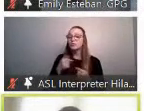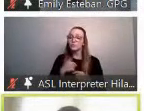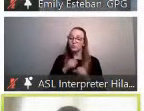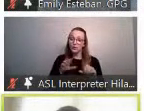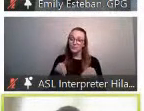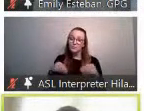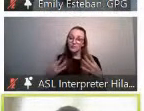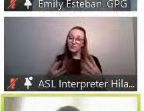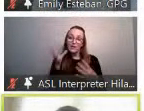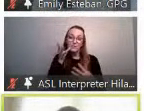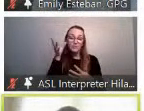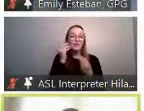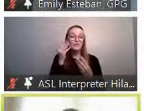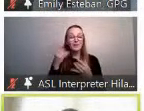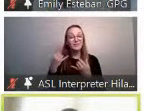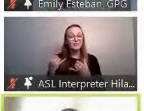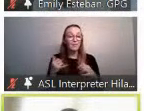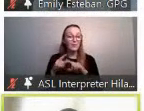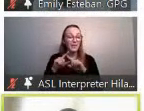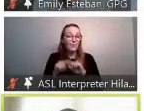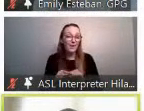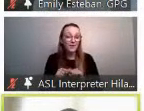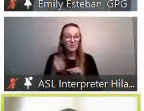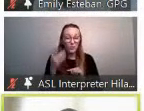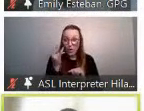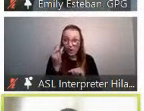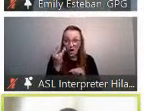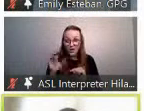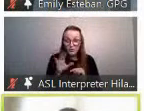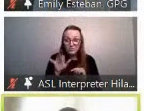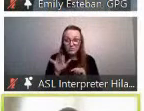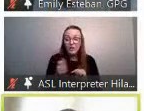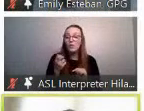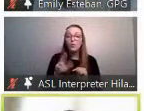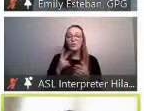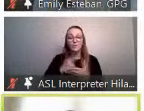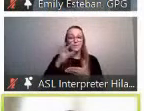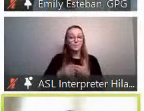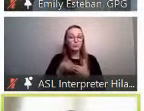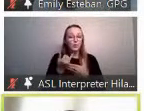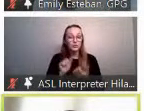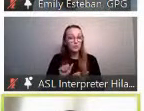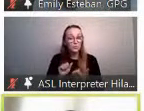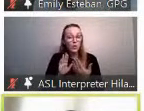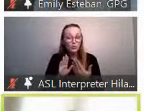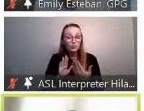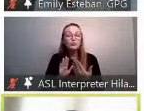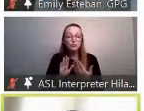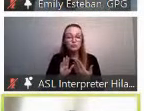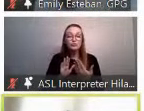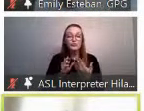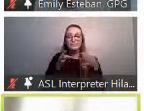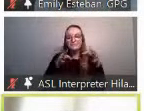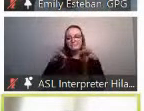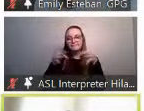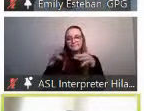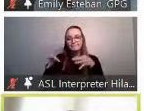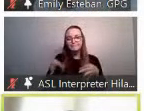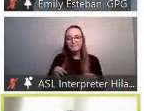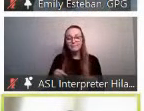that play-based, why play-based, or project approach, that may be a